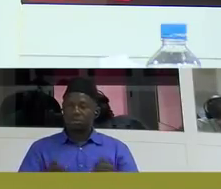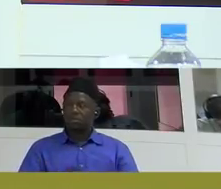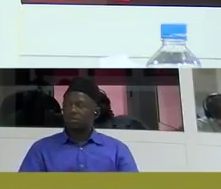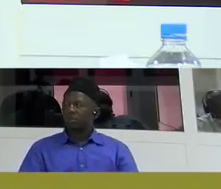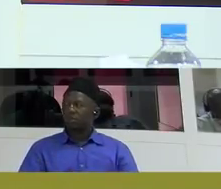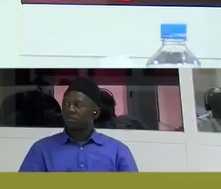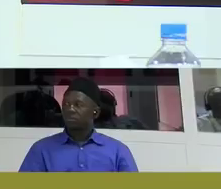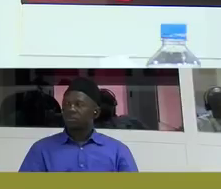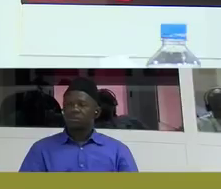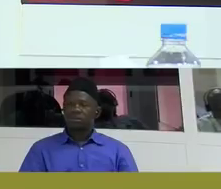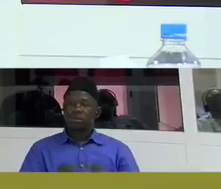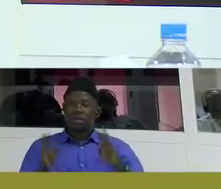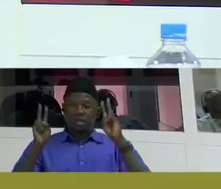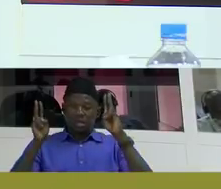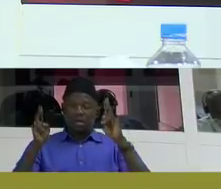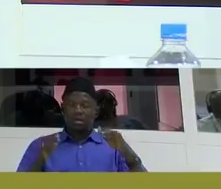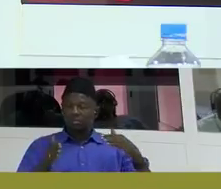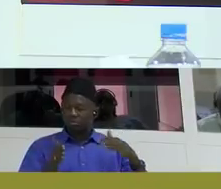Yaya pushed his way,